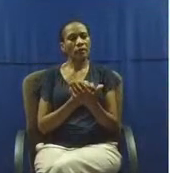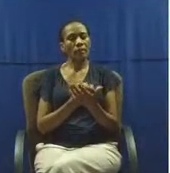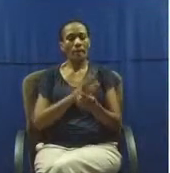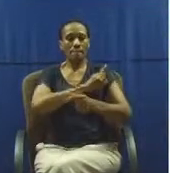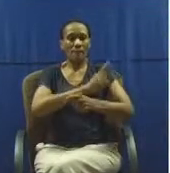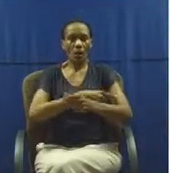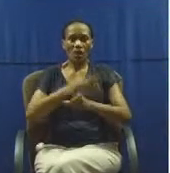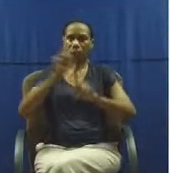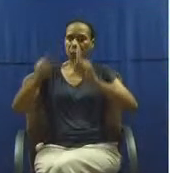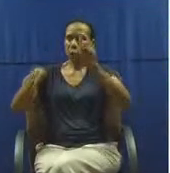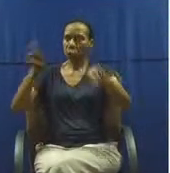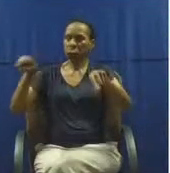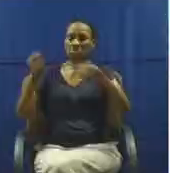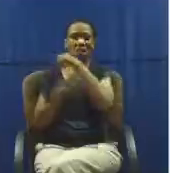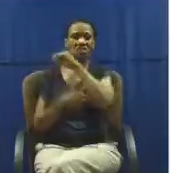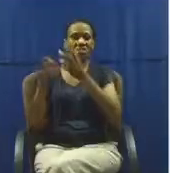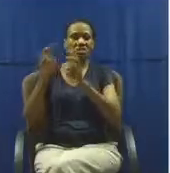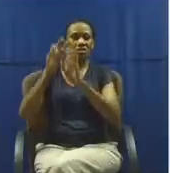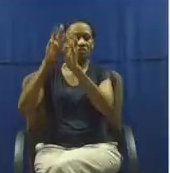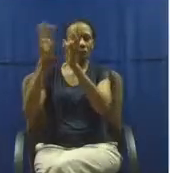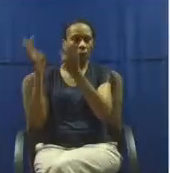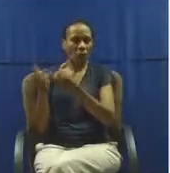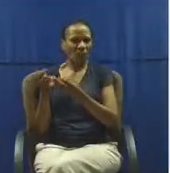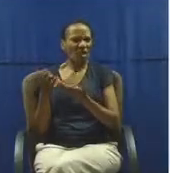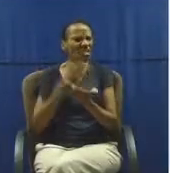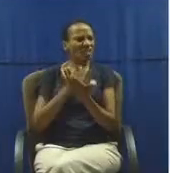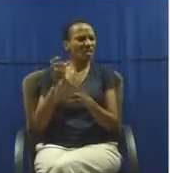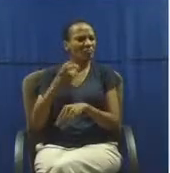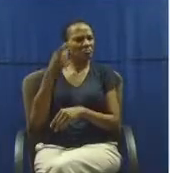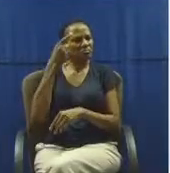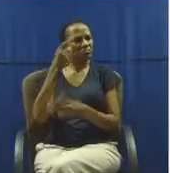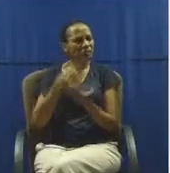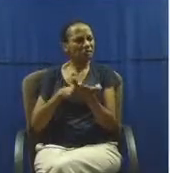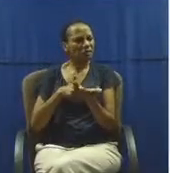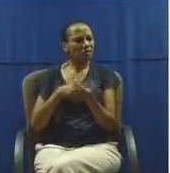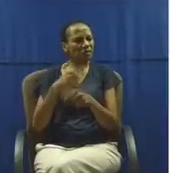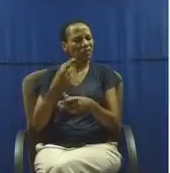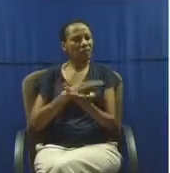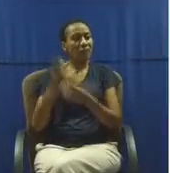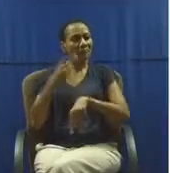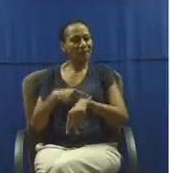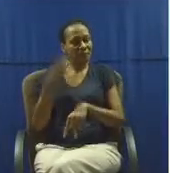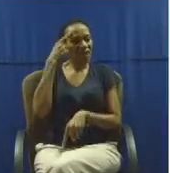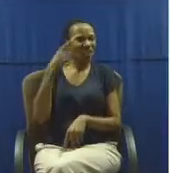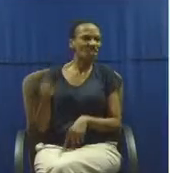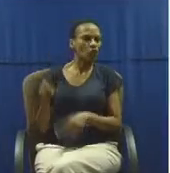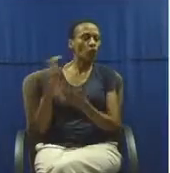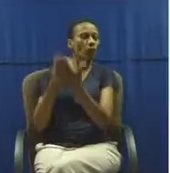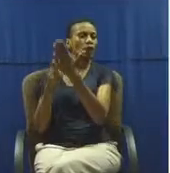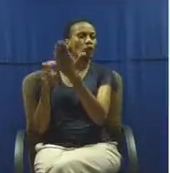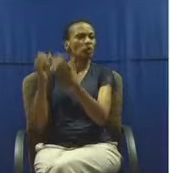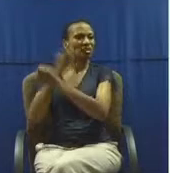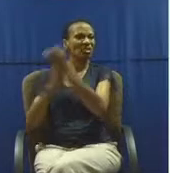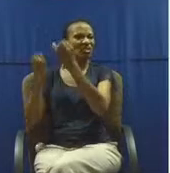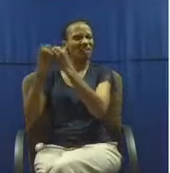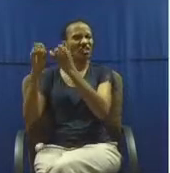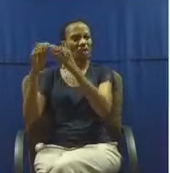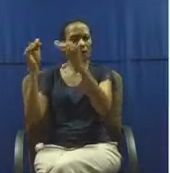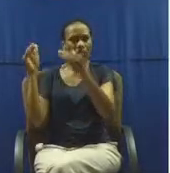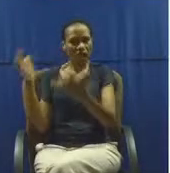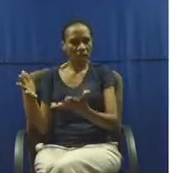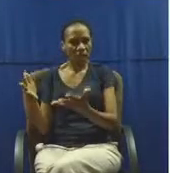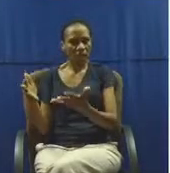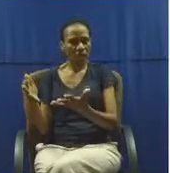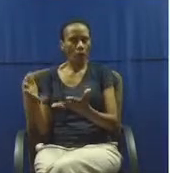world to either ignore international dispute resolution mechanisms or to completely bypass them